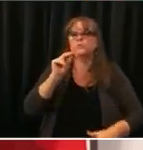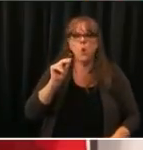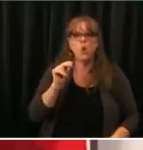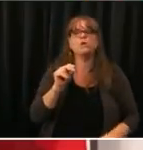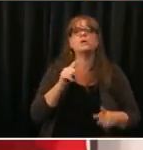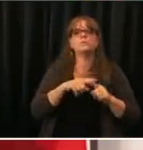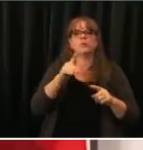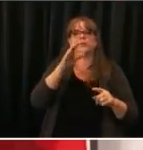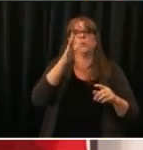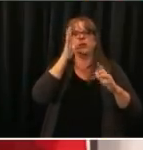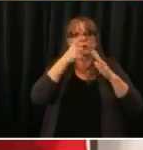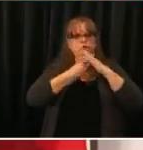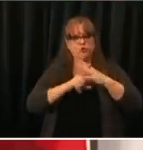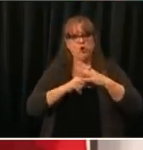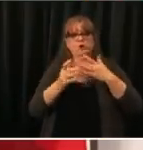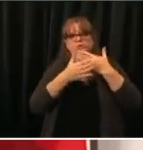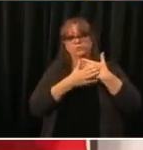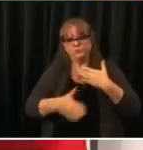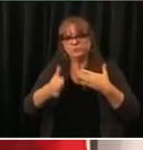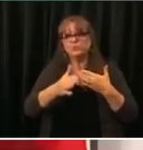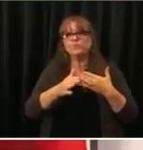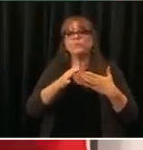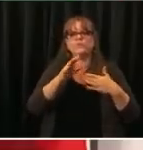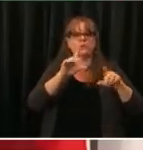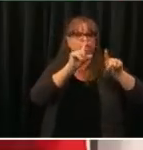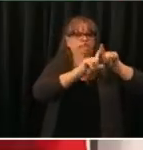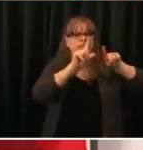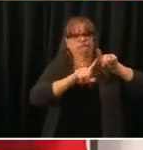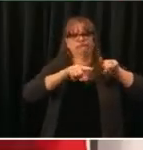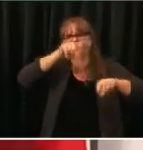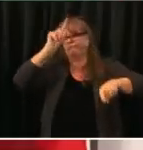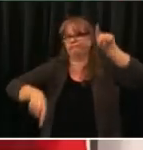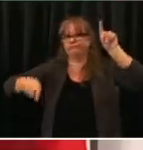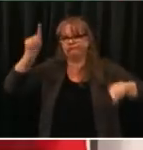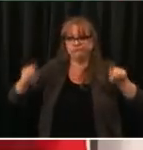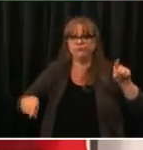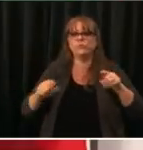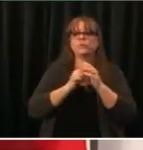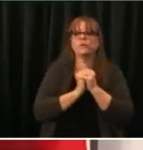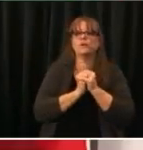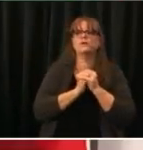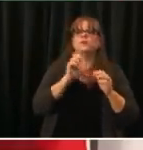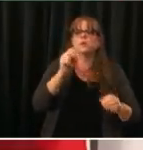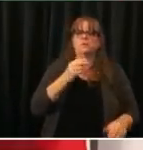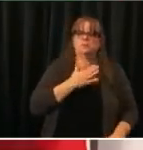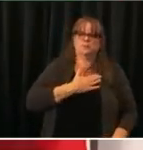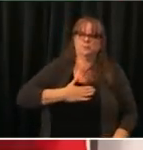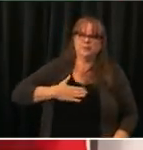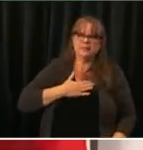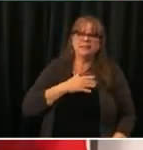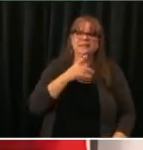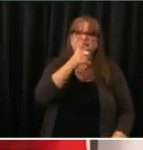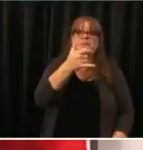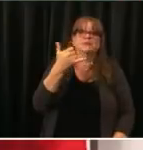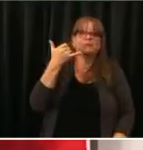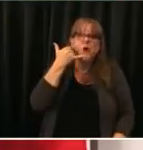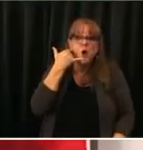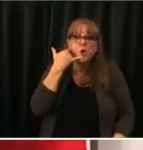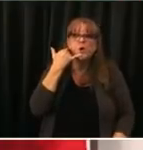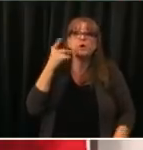randomized in terms of who gets them. So try to keep those phones clear for people 70 and up, because they are our focus here as we'll get into the